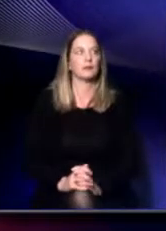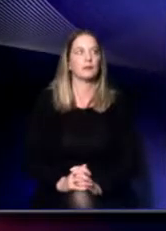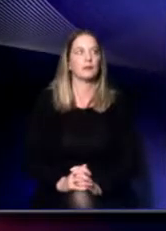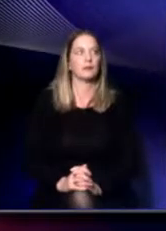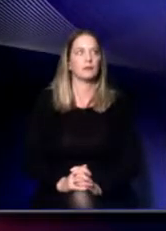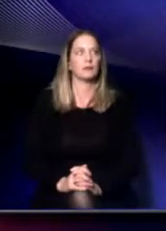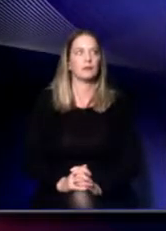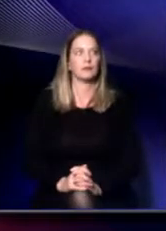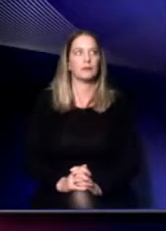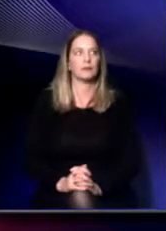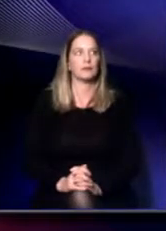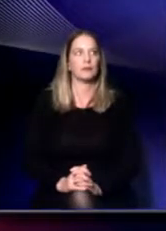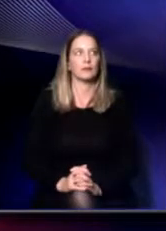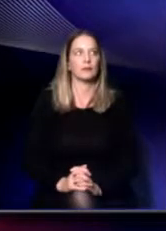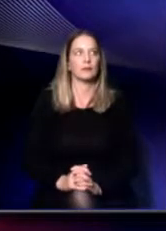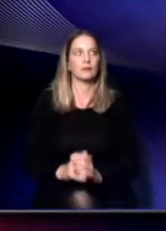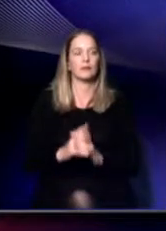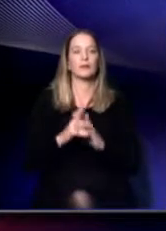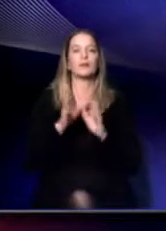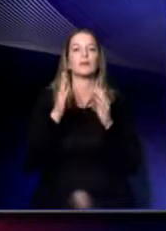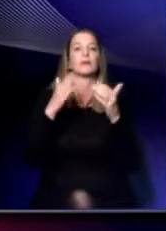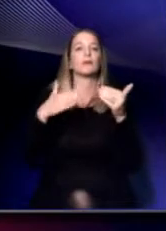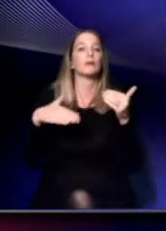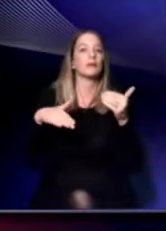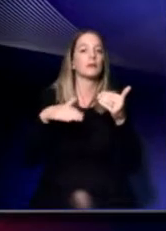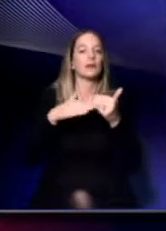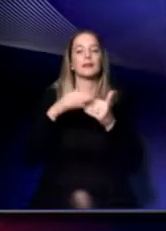Okay. Next is